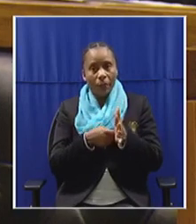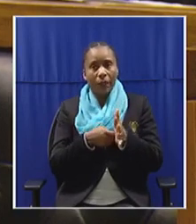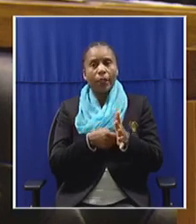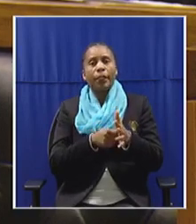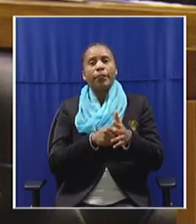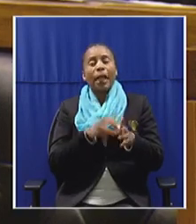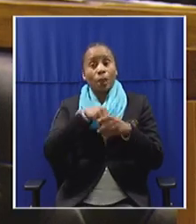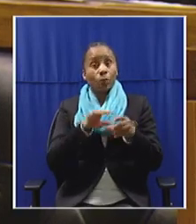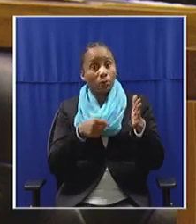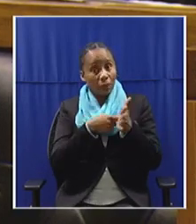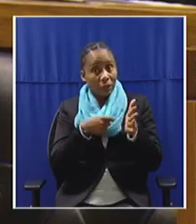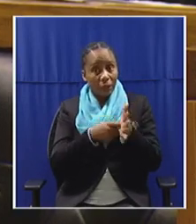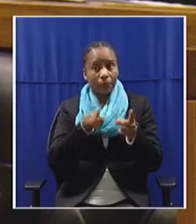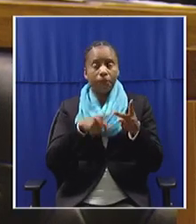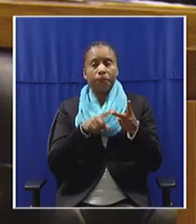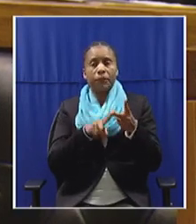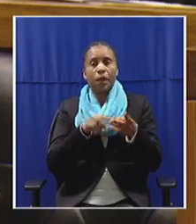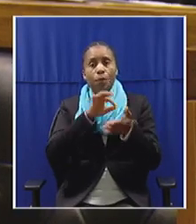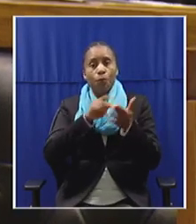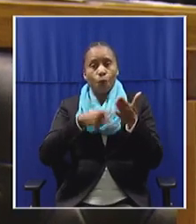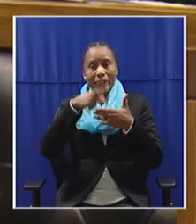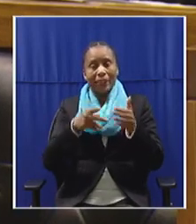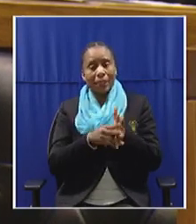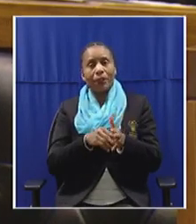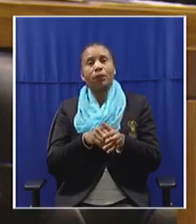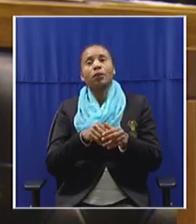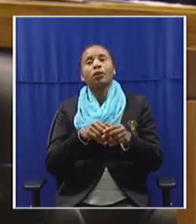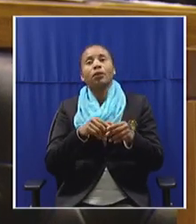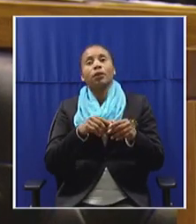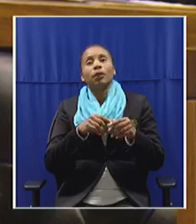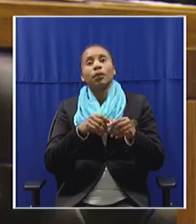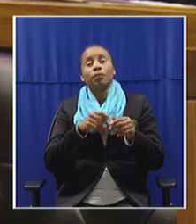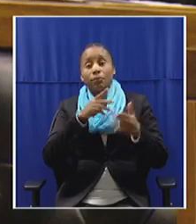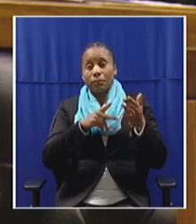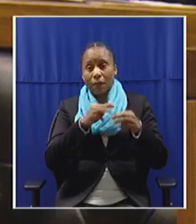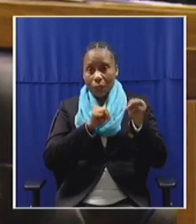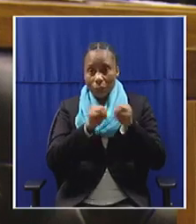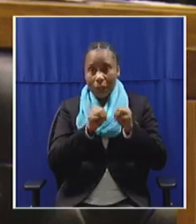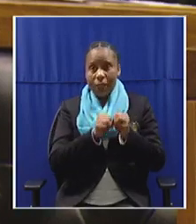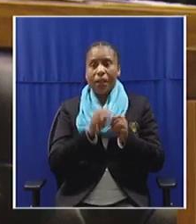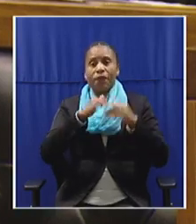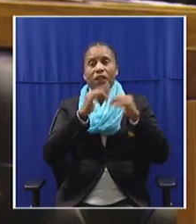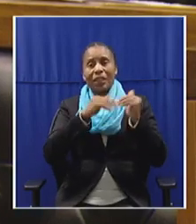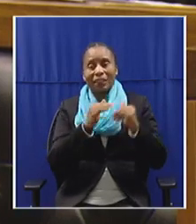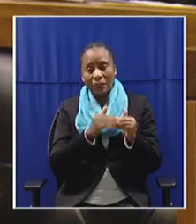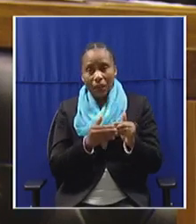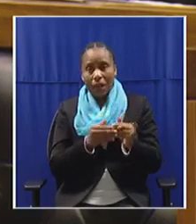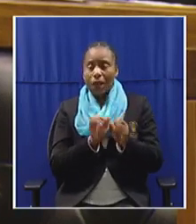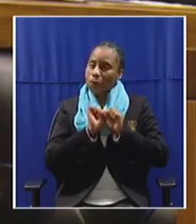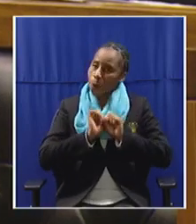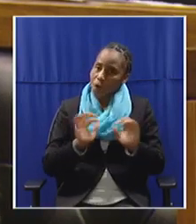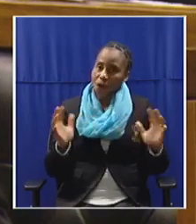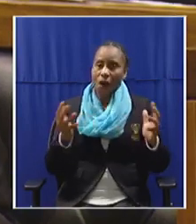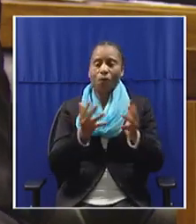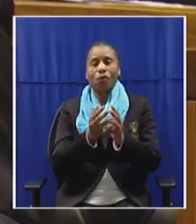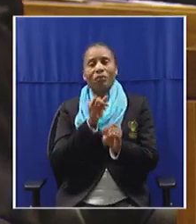management, project management, infrastructure maintenance, and the overall institutional capacity